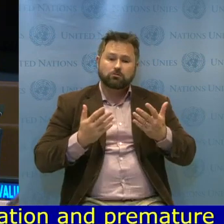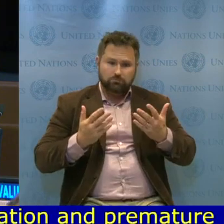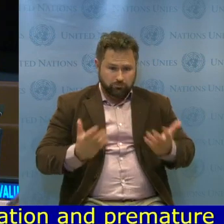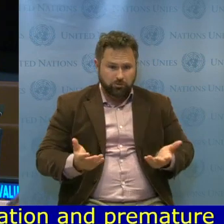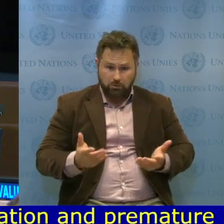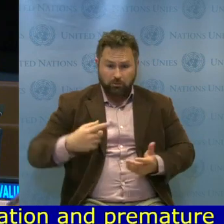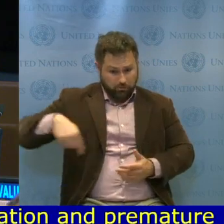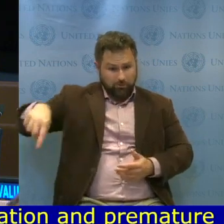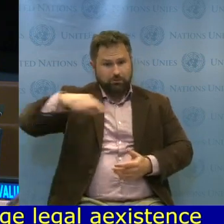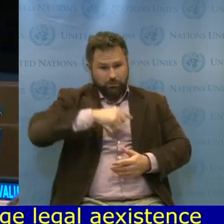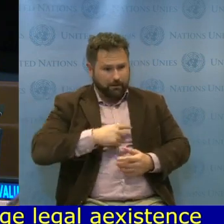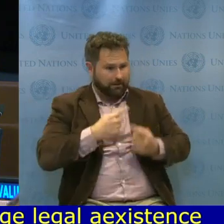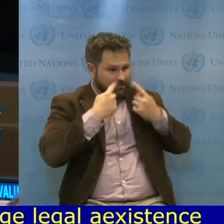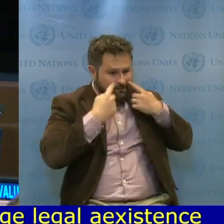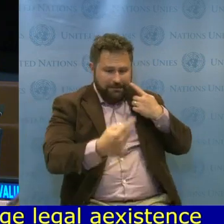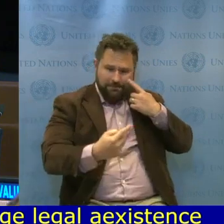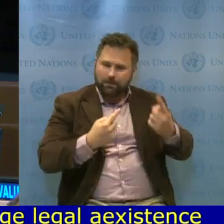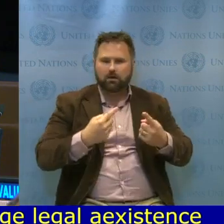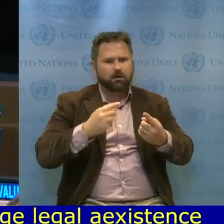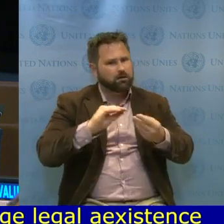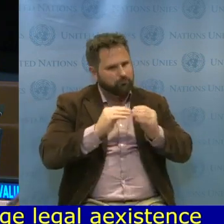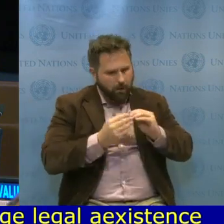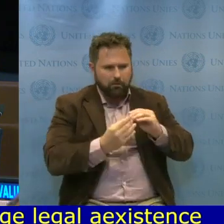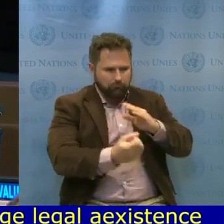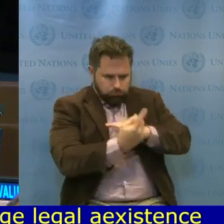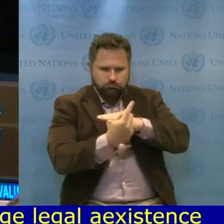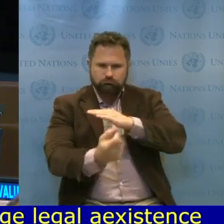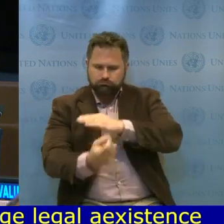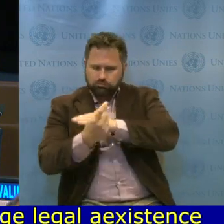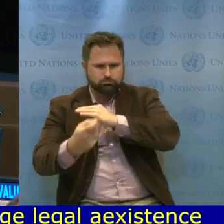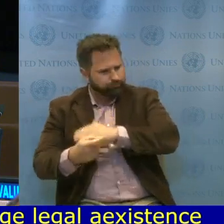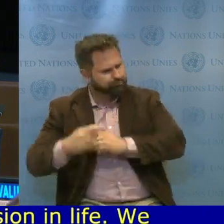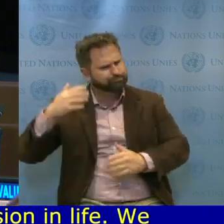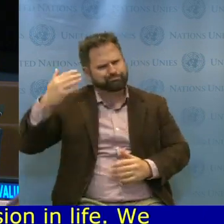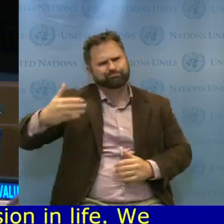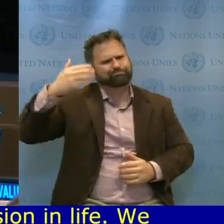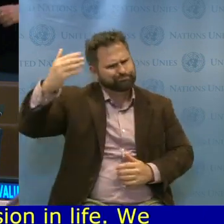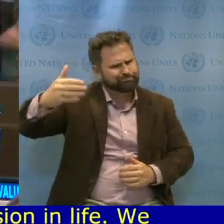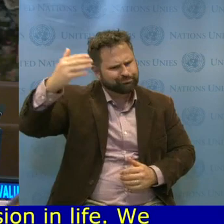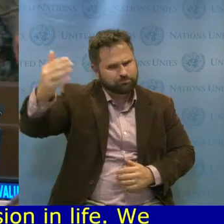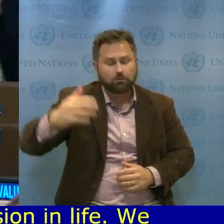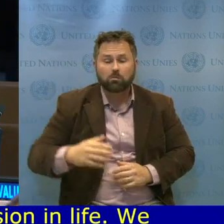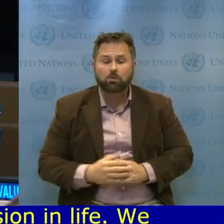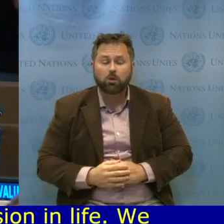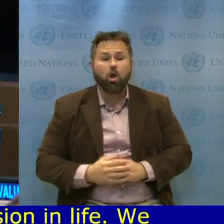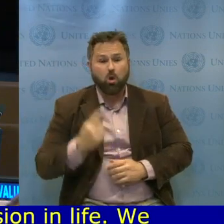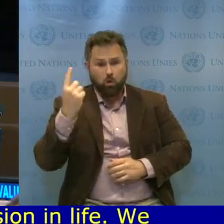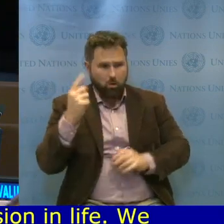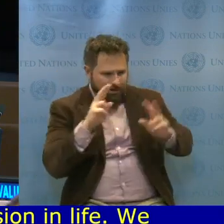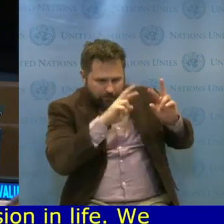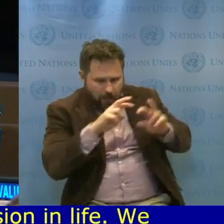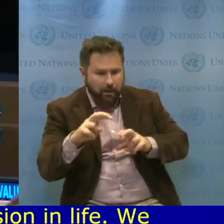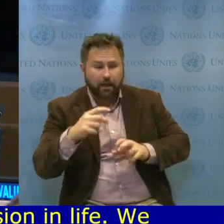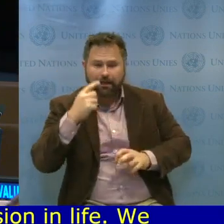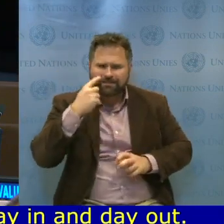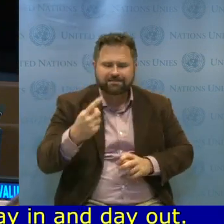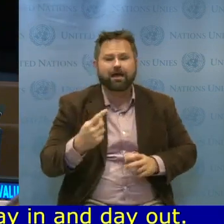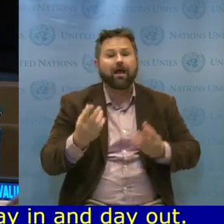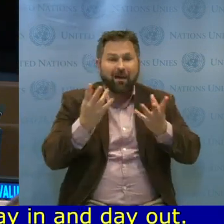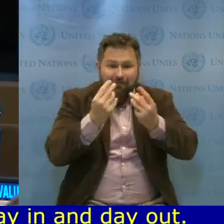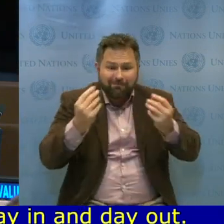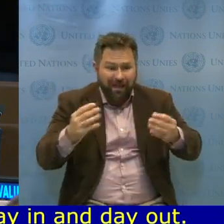out. In one of our studies, we found that there are many more children born with spina bifida than officially recognized,